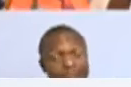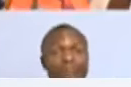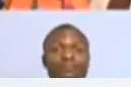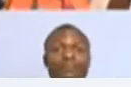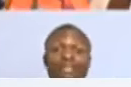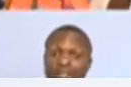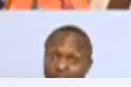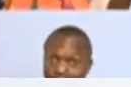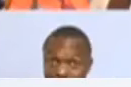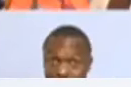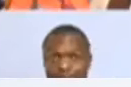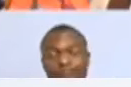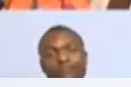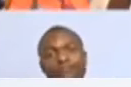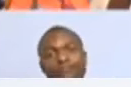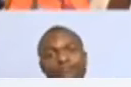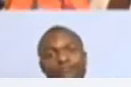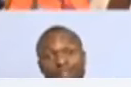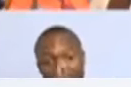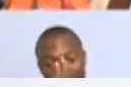Yes.